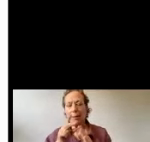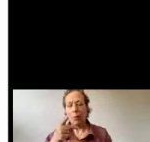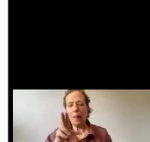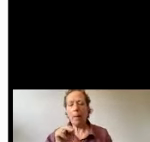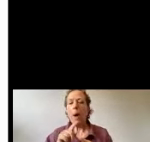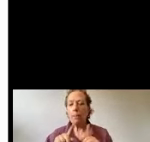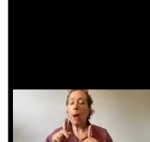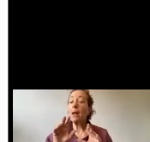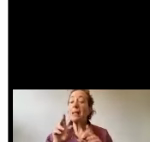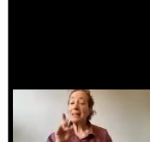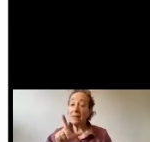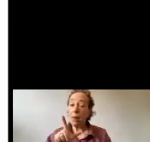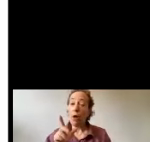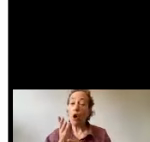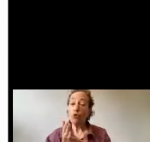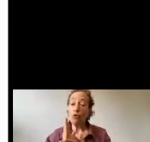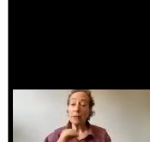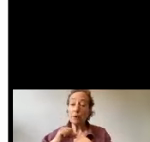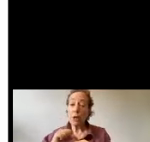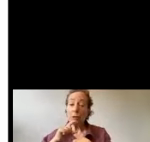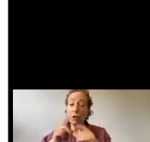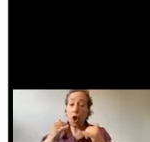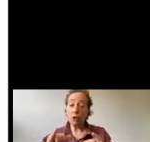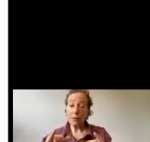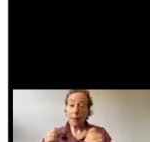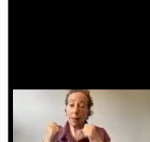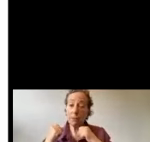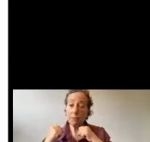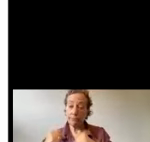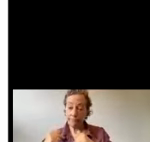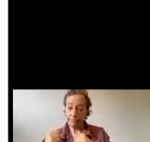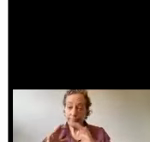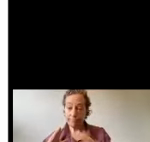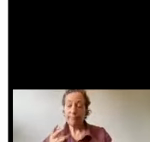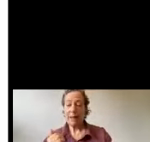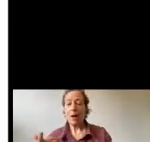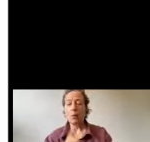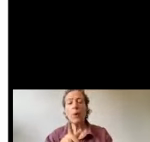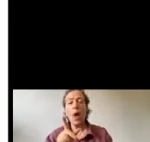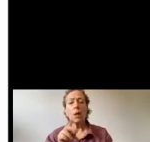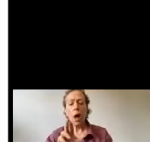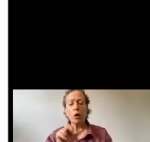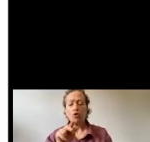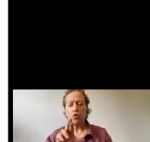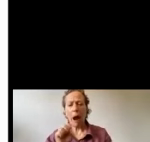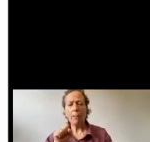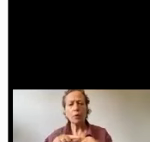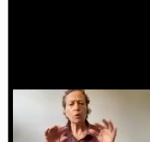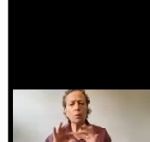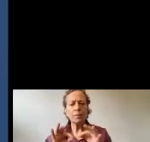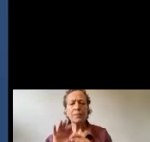protections remain in place. So with that, I'm going to turn it over to Dr. Rammers and ask him to give